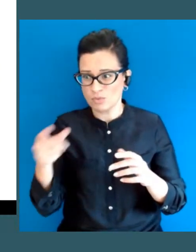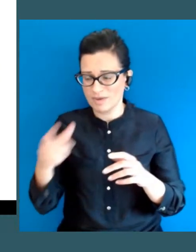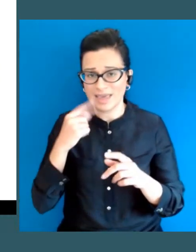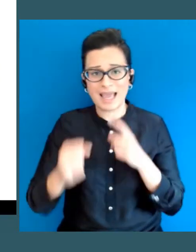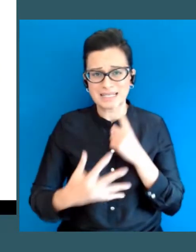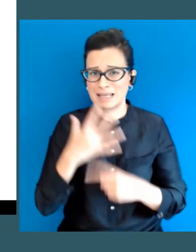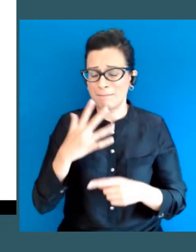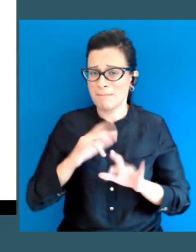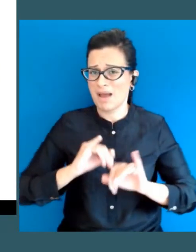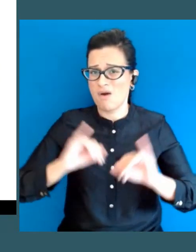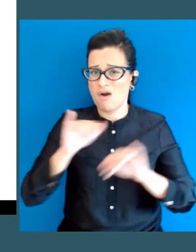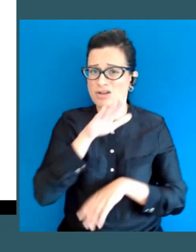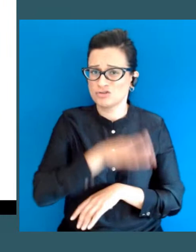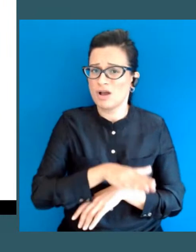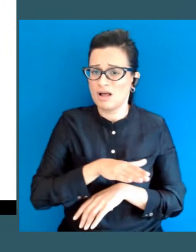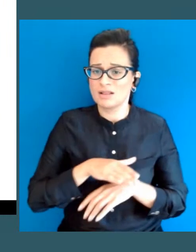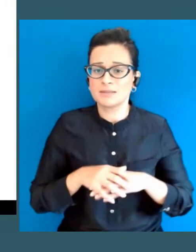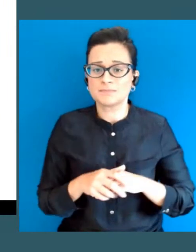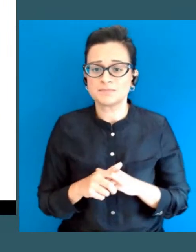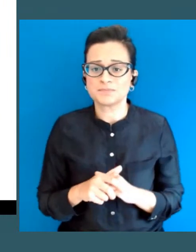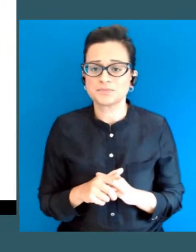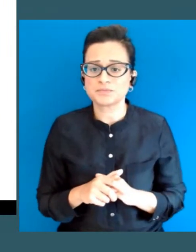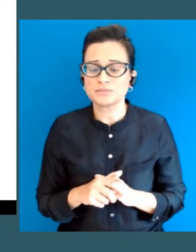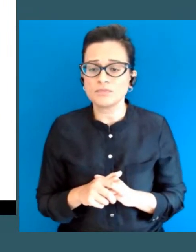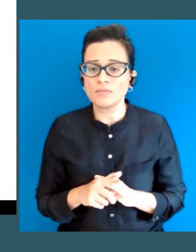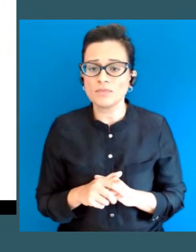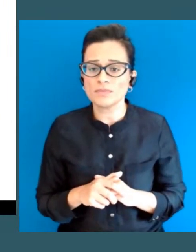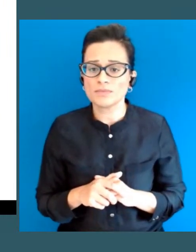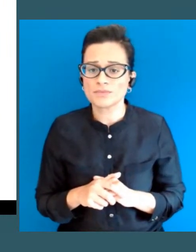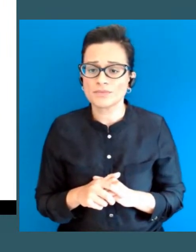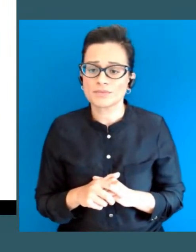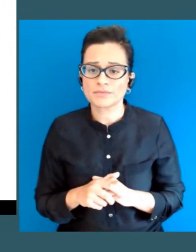with multiple comorbidities.